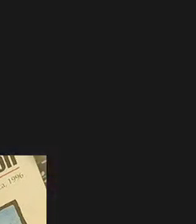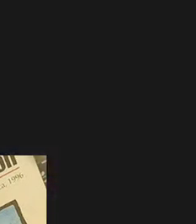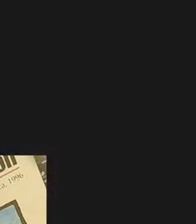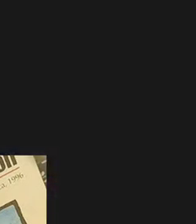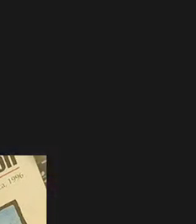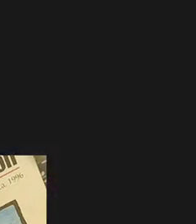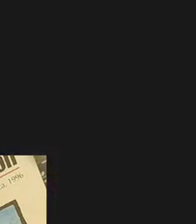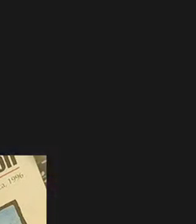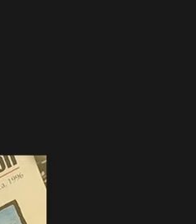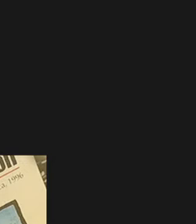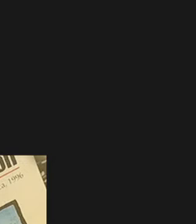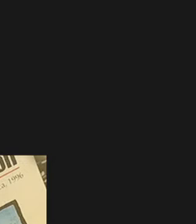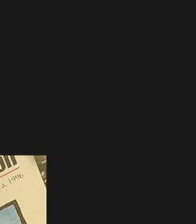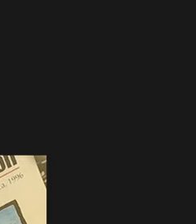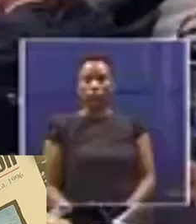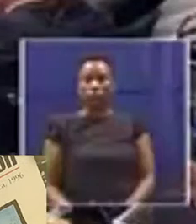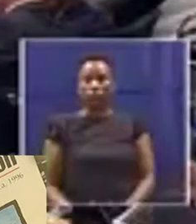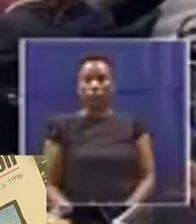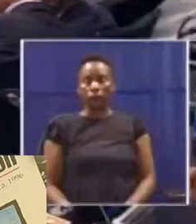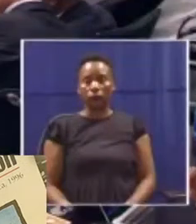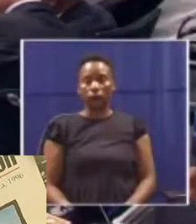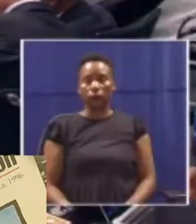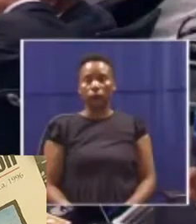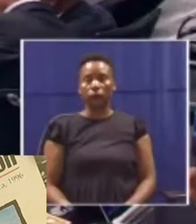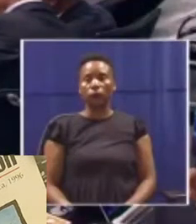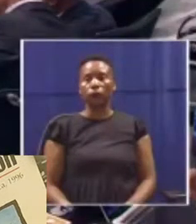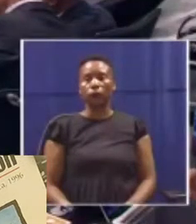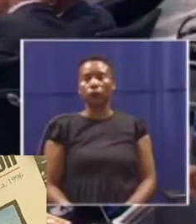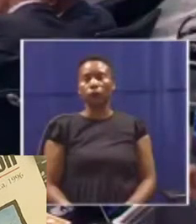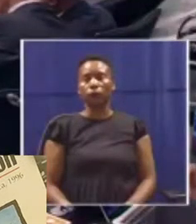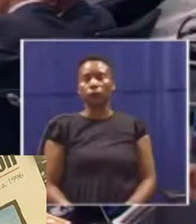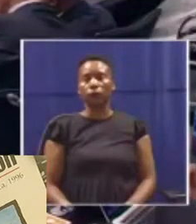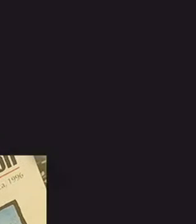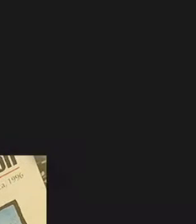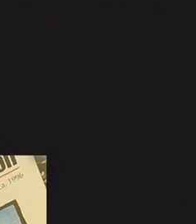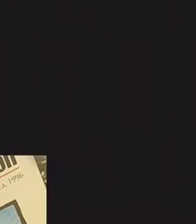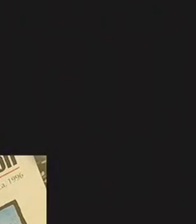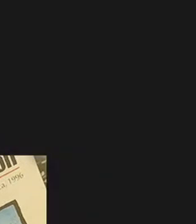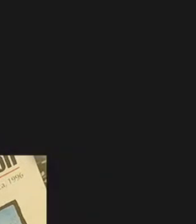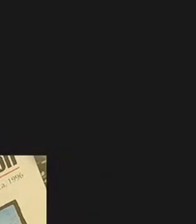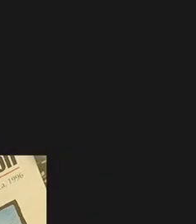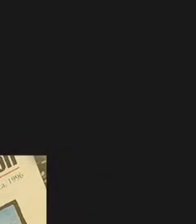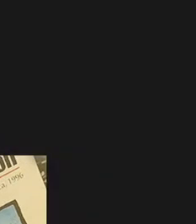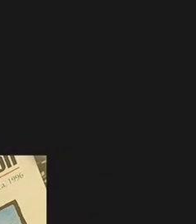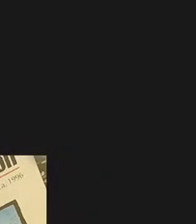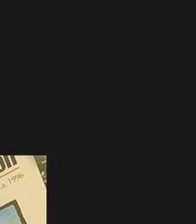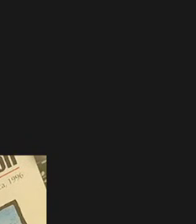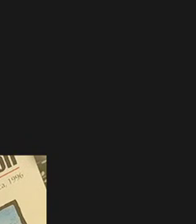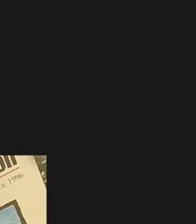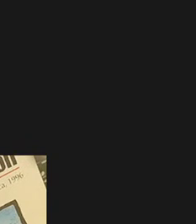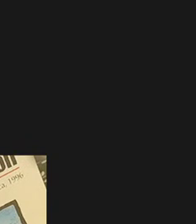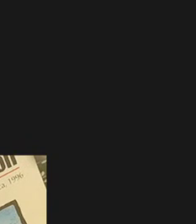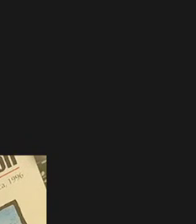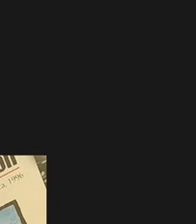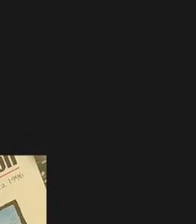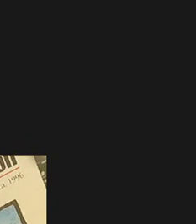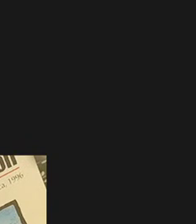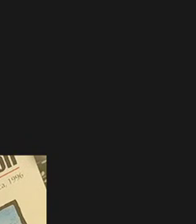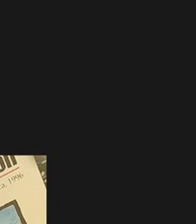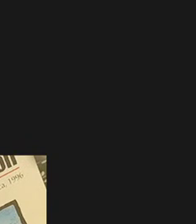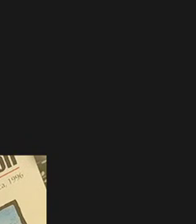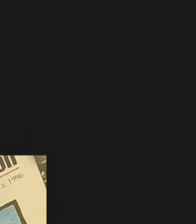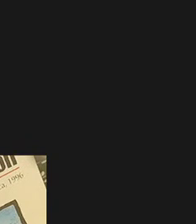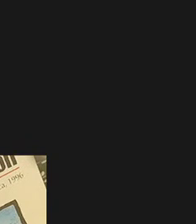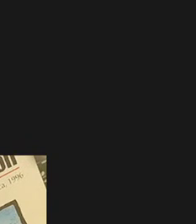Thank you, Chair. Please proceed. An extra four of the International Convention for the Prevention of Pollution